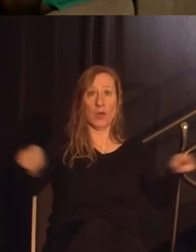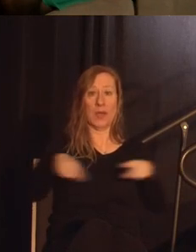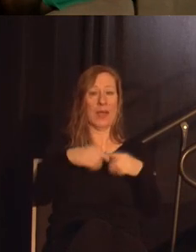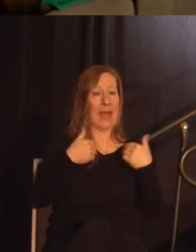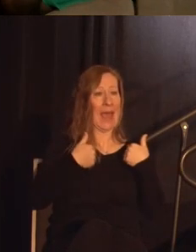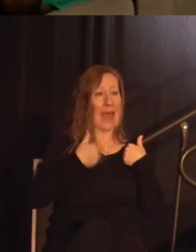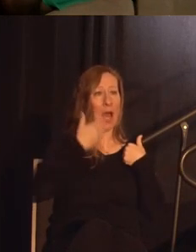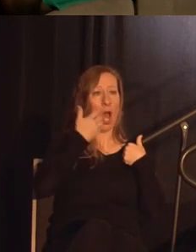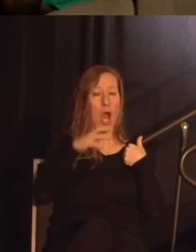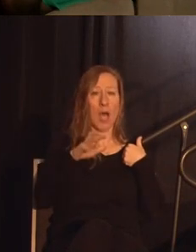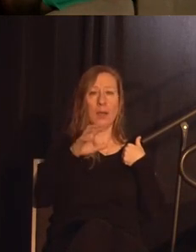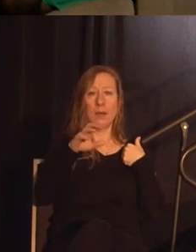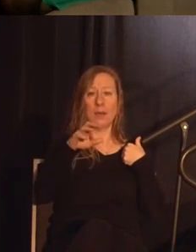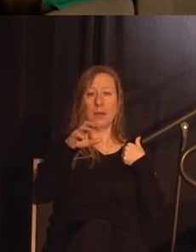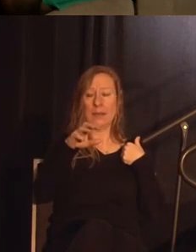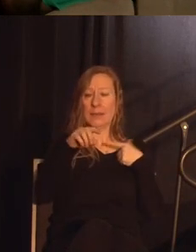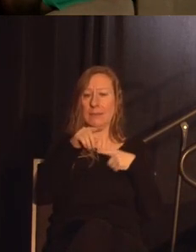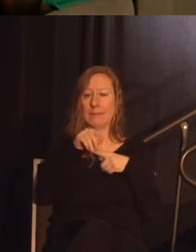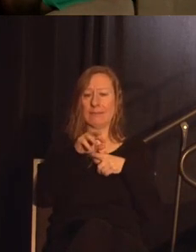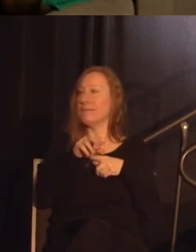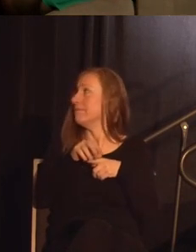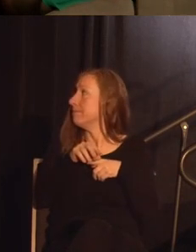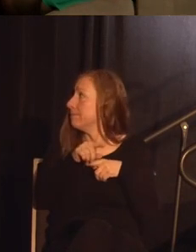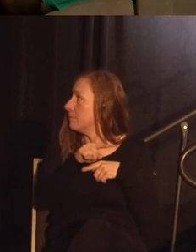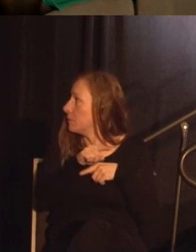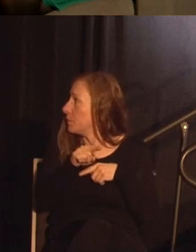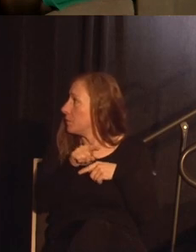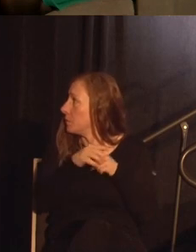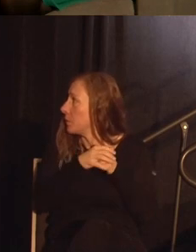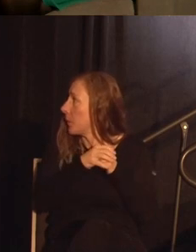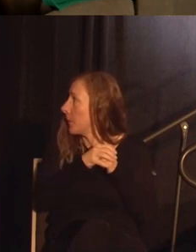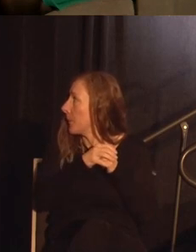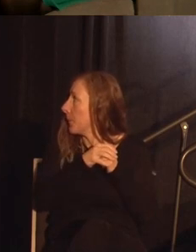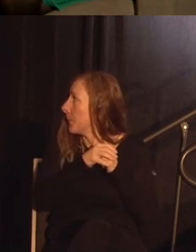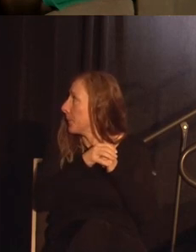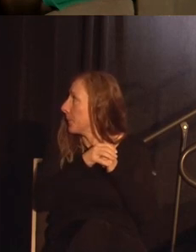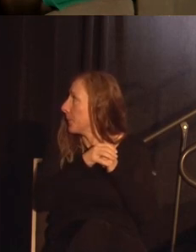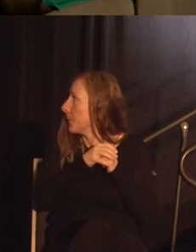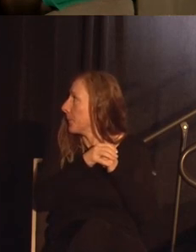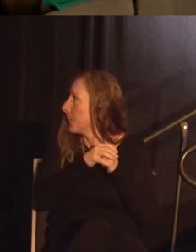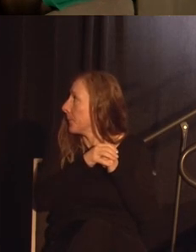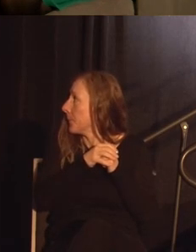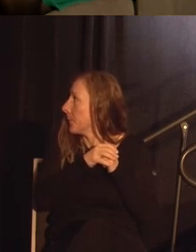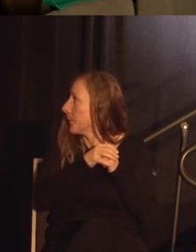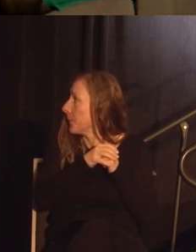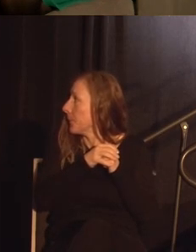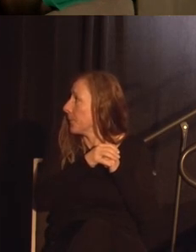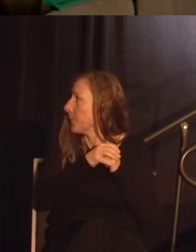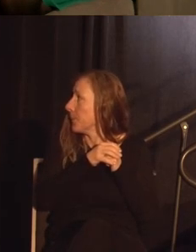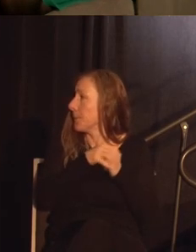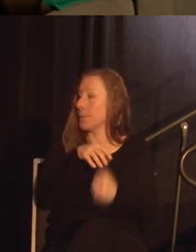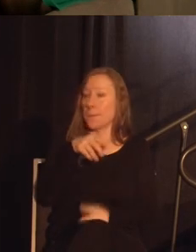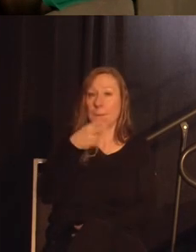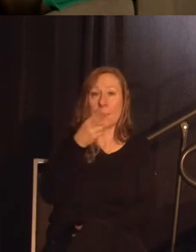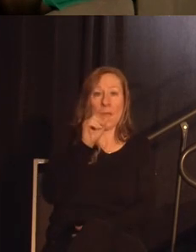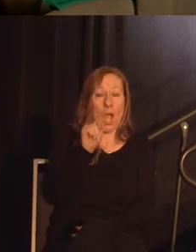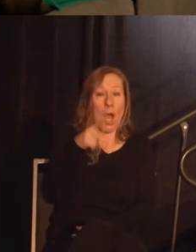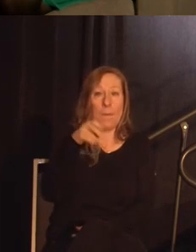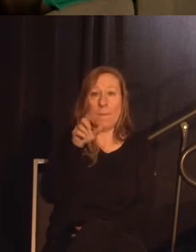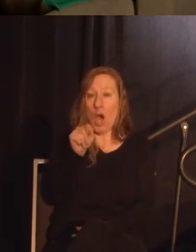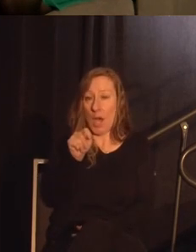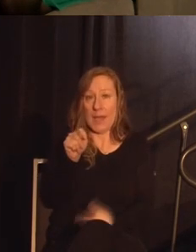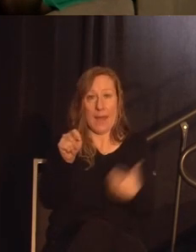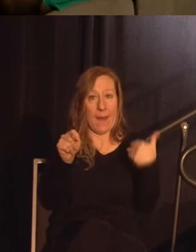pot. It was the most beautiful thing I've experienced on a Zoom, in Zoom life. It's just like everybody was having hot pot while listening to